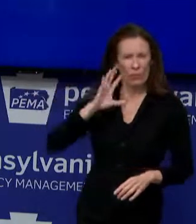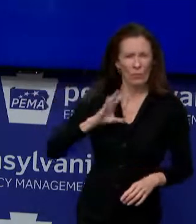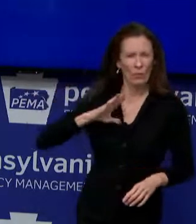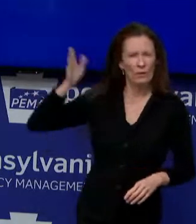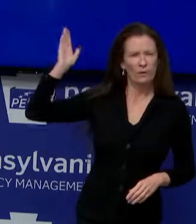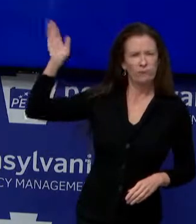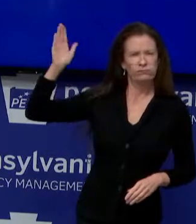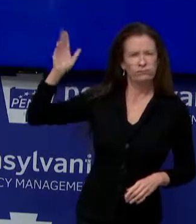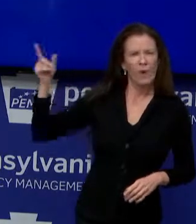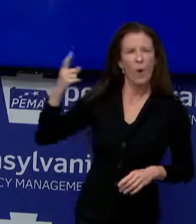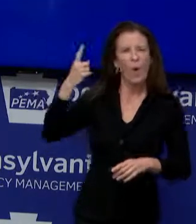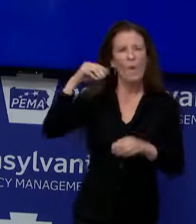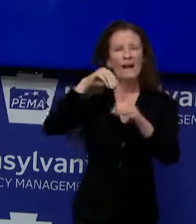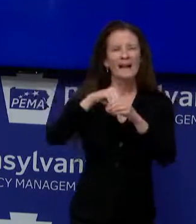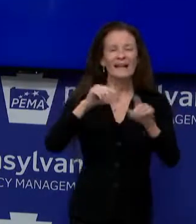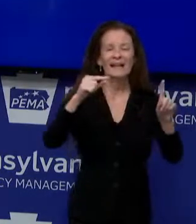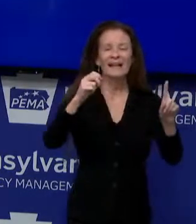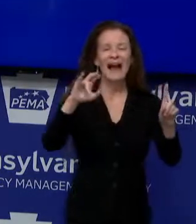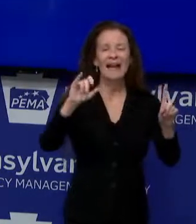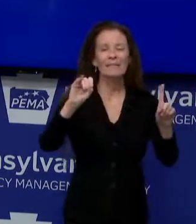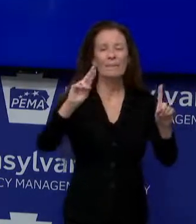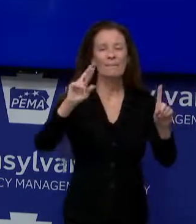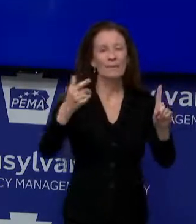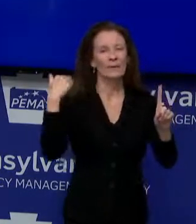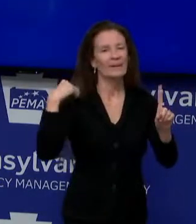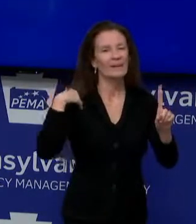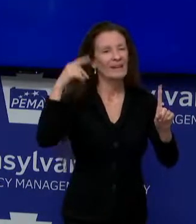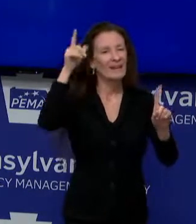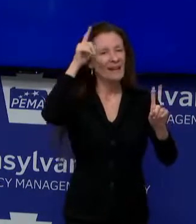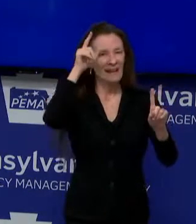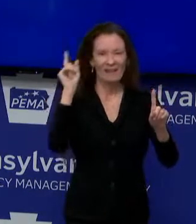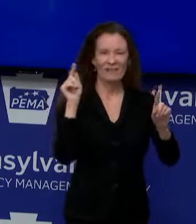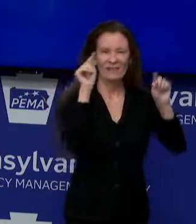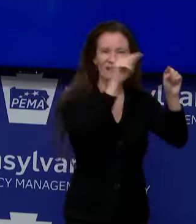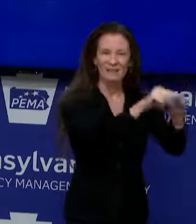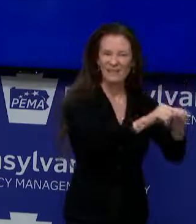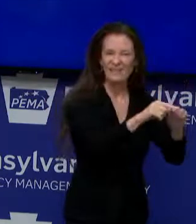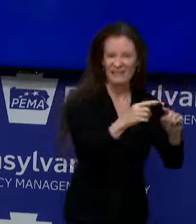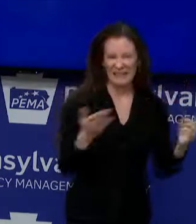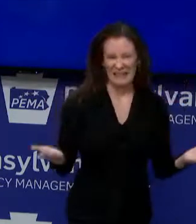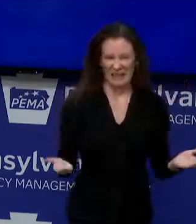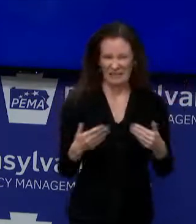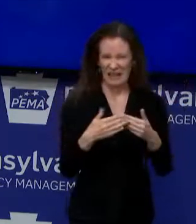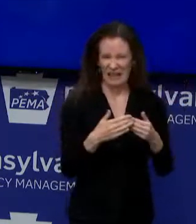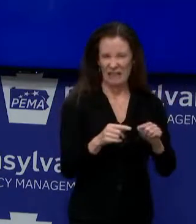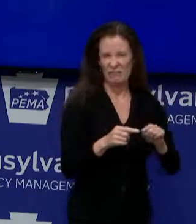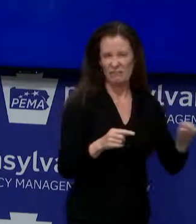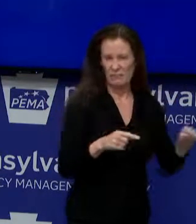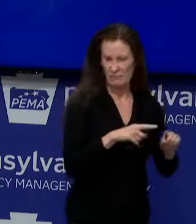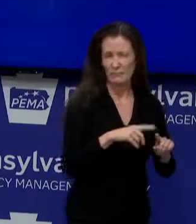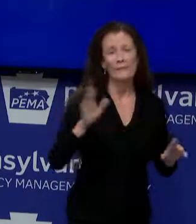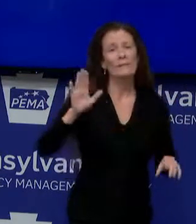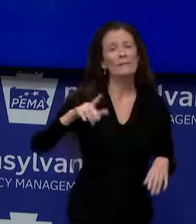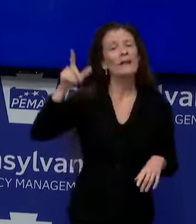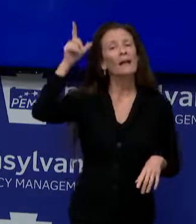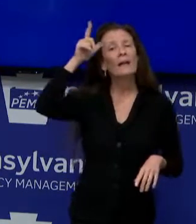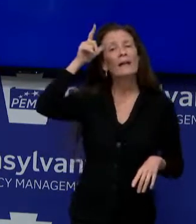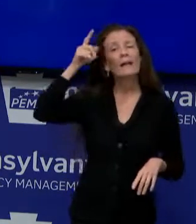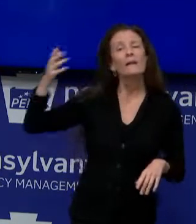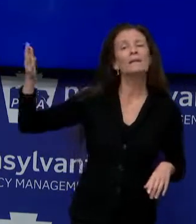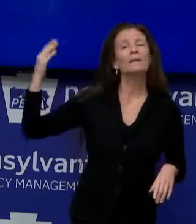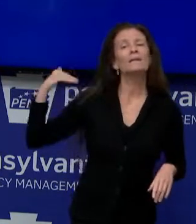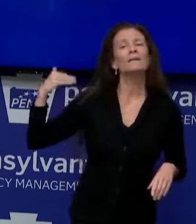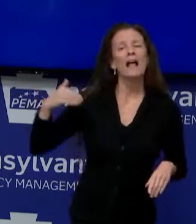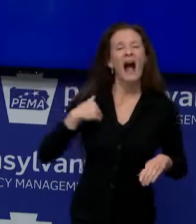few miles southwest of here, he reaffirmed the reason why the soldiers at the Battle of Gettysburg during the Civil War fought and